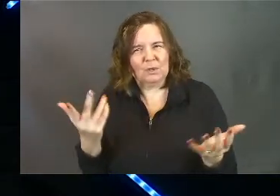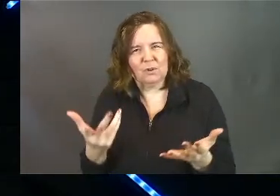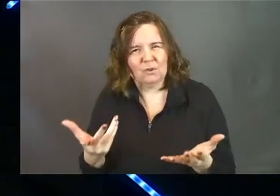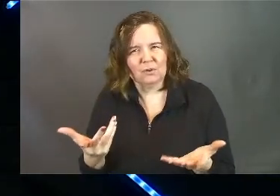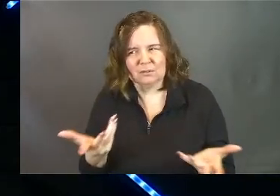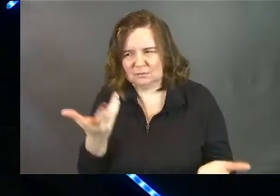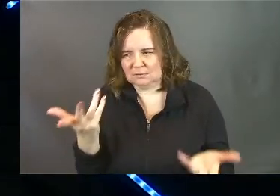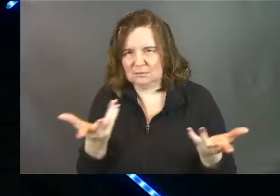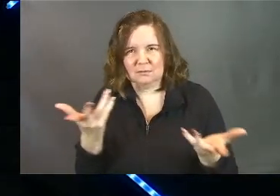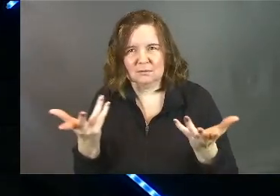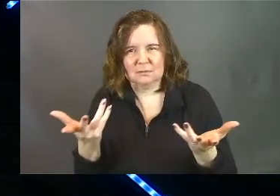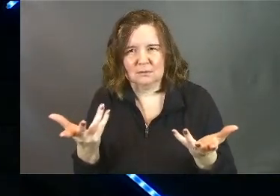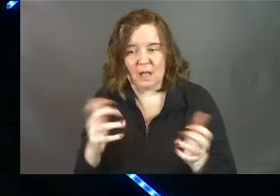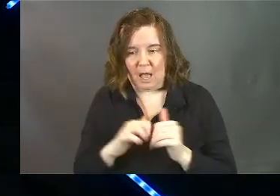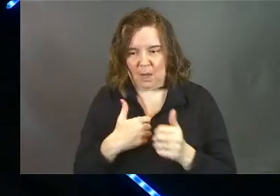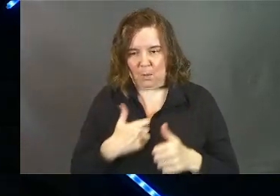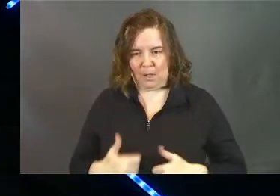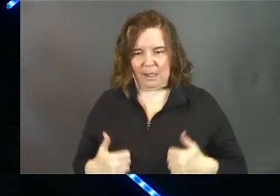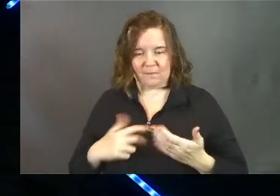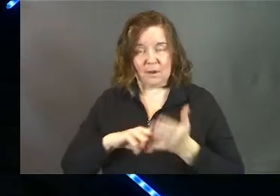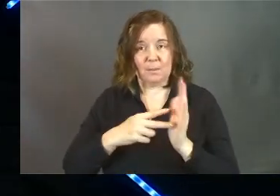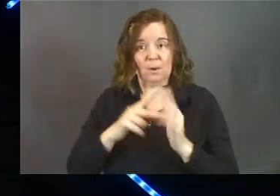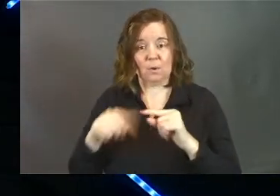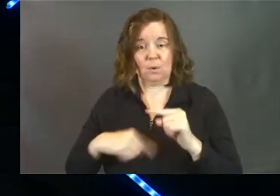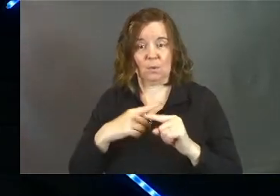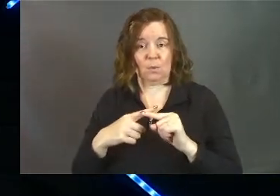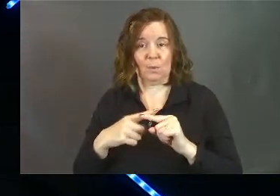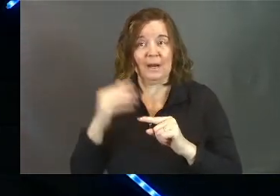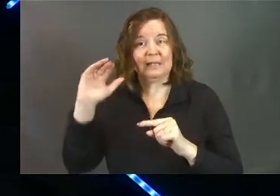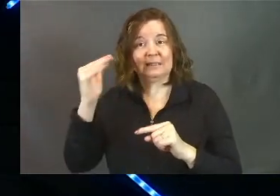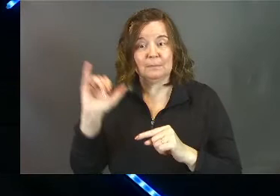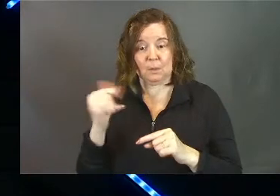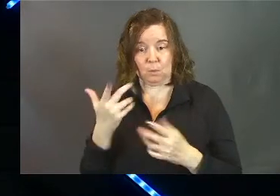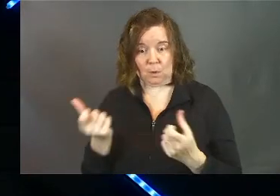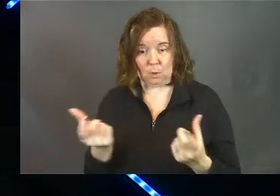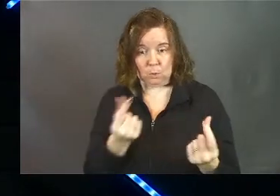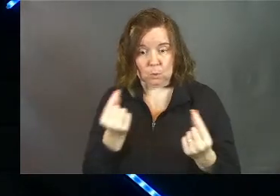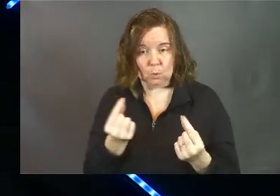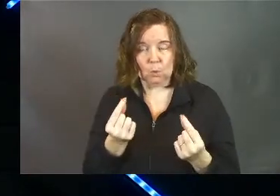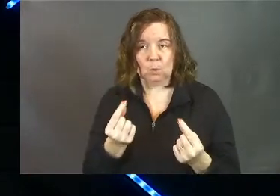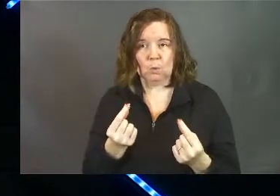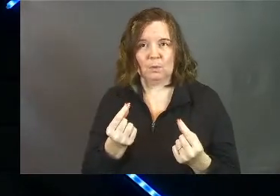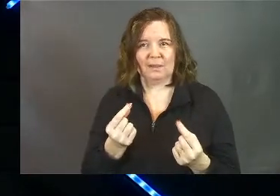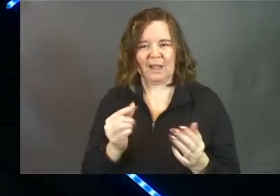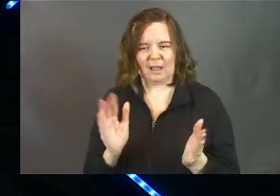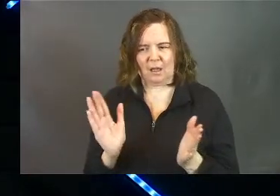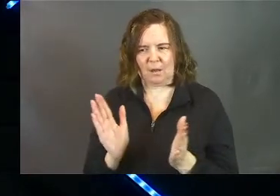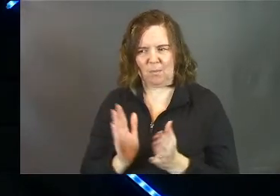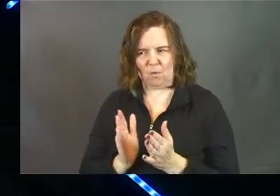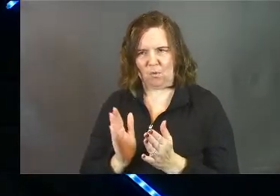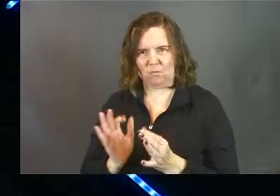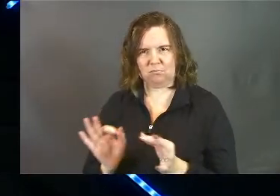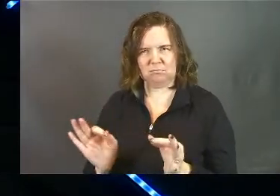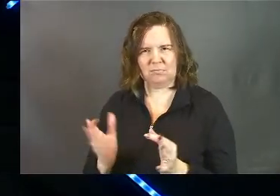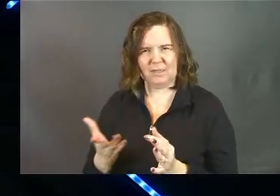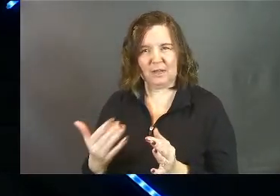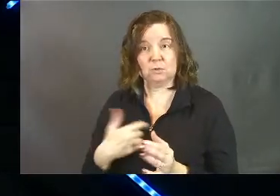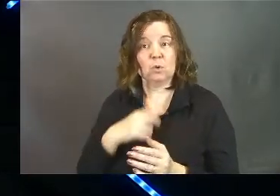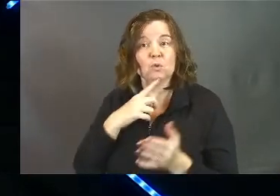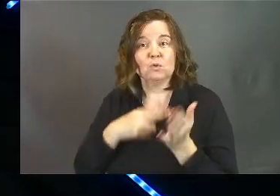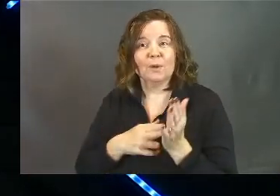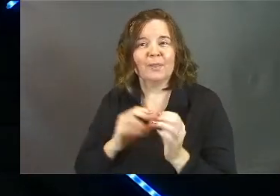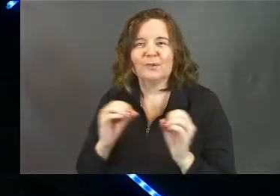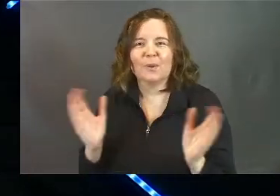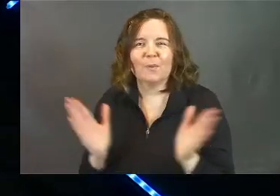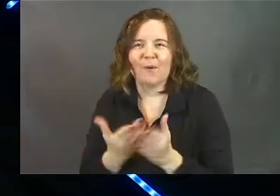here? How do we live out our purpose when it seems like what we want to do is like kind of a small thing? So the truth is,